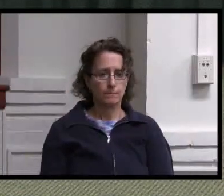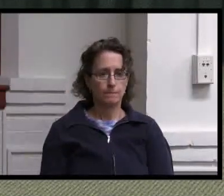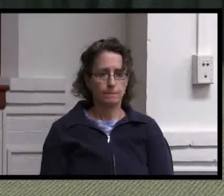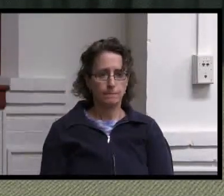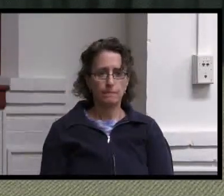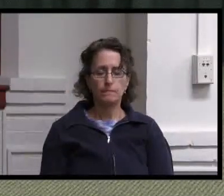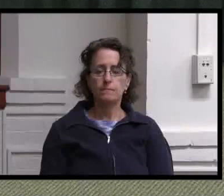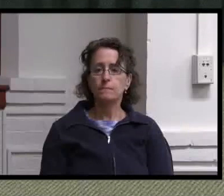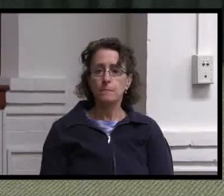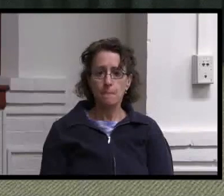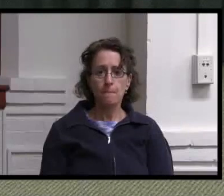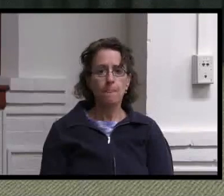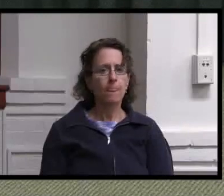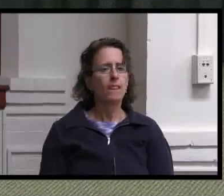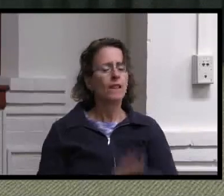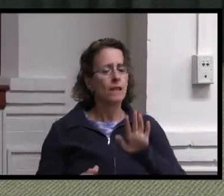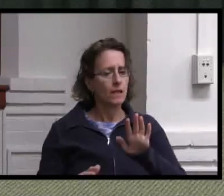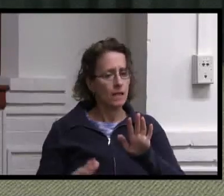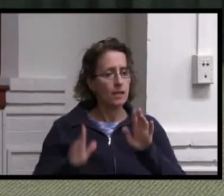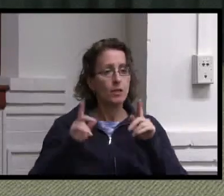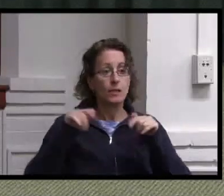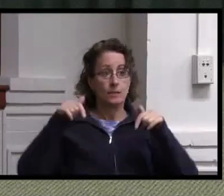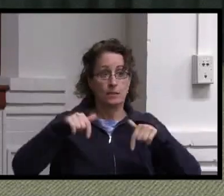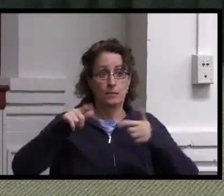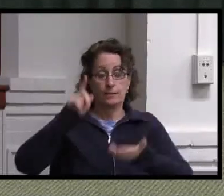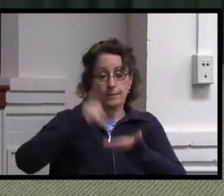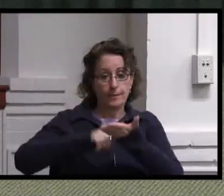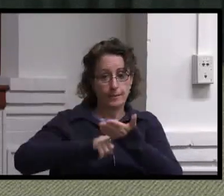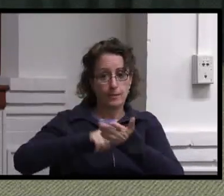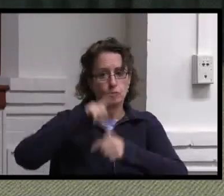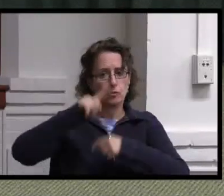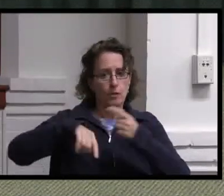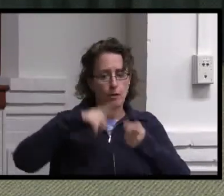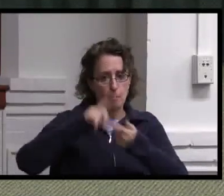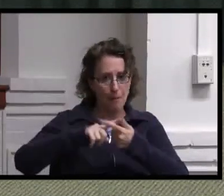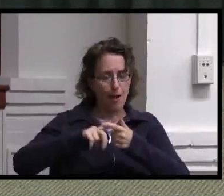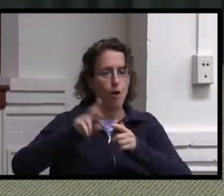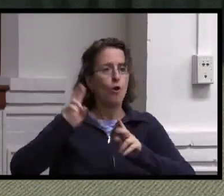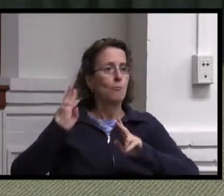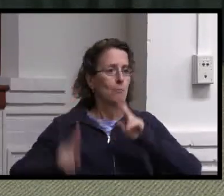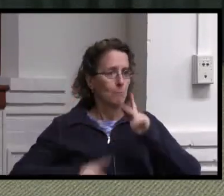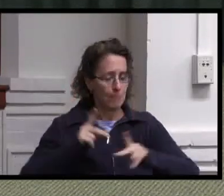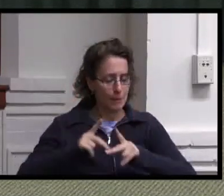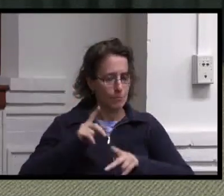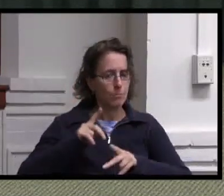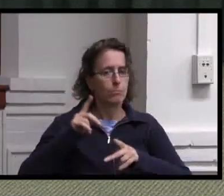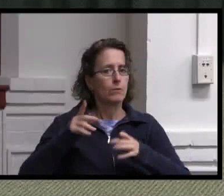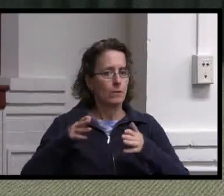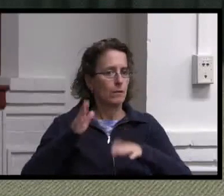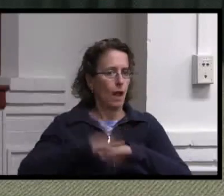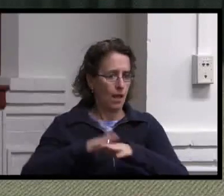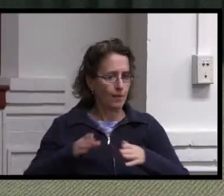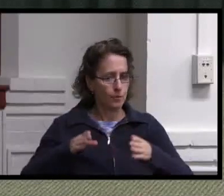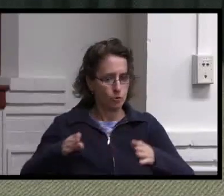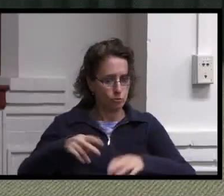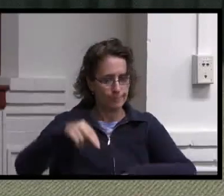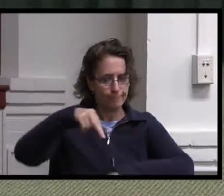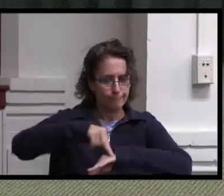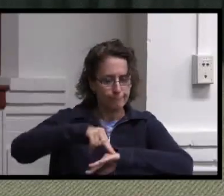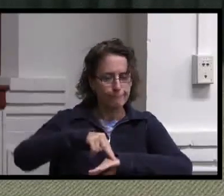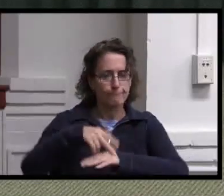really hard to keep this on the panhandling issue. So I may remind people, if you start wandering, like, let's bring it